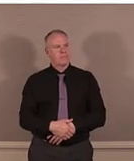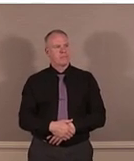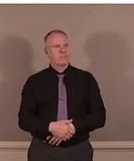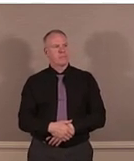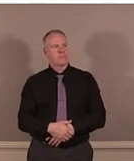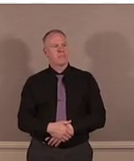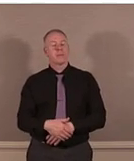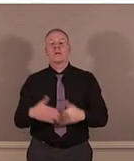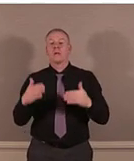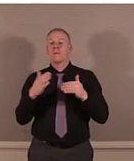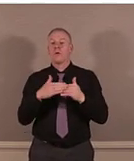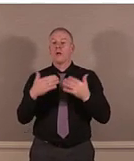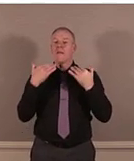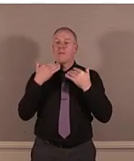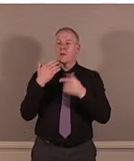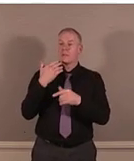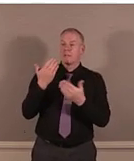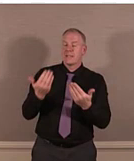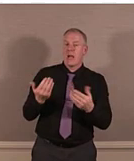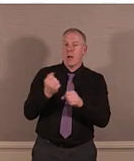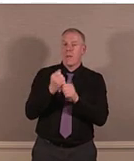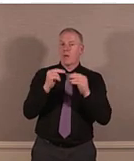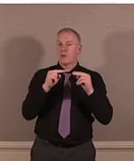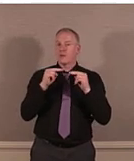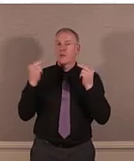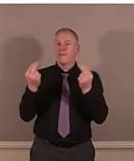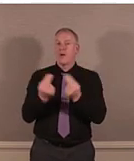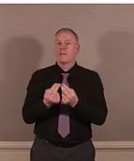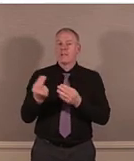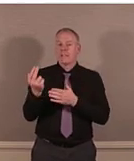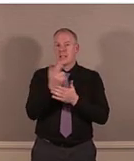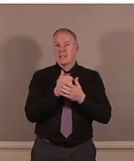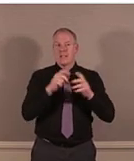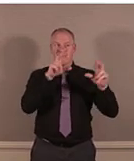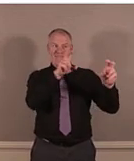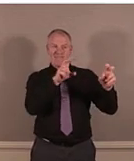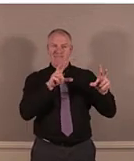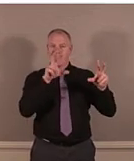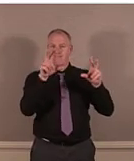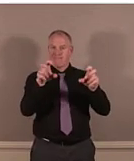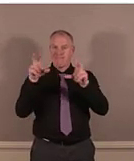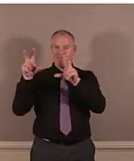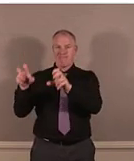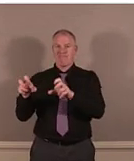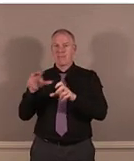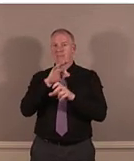Just a little bit more information there on the universal design, and I took some screen grabs there, as you can see.